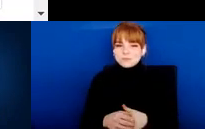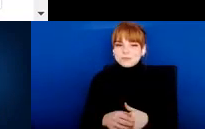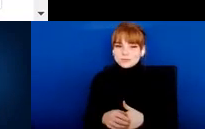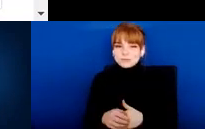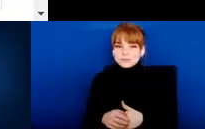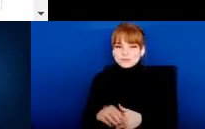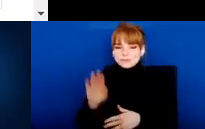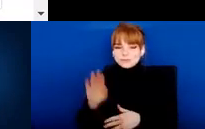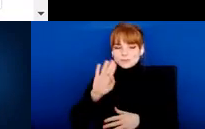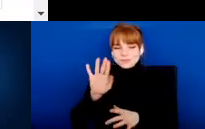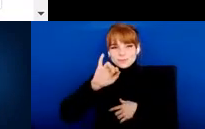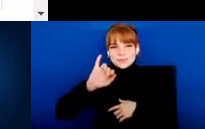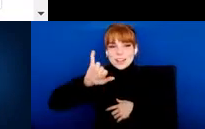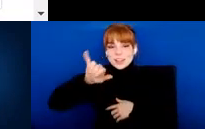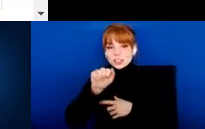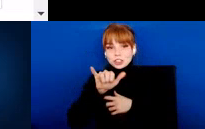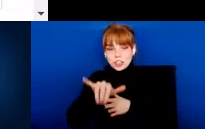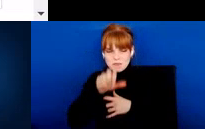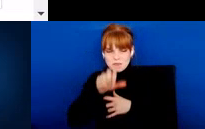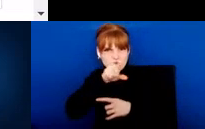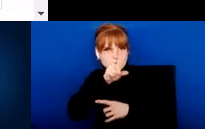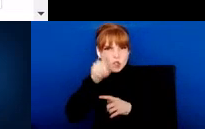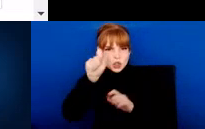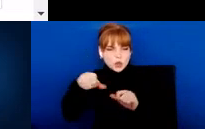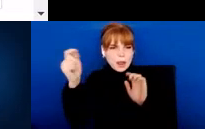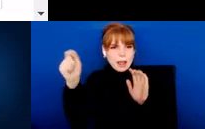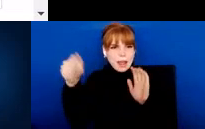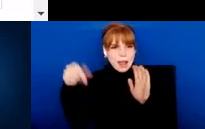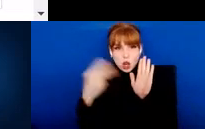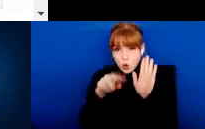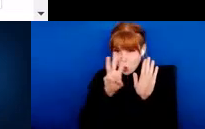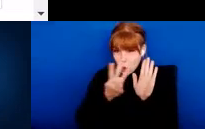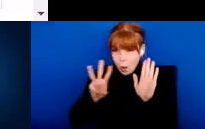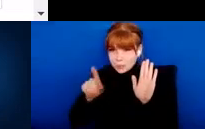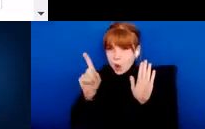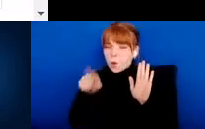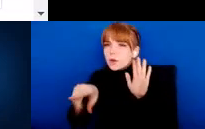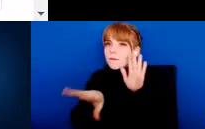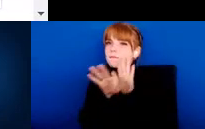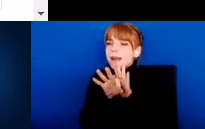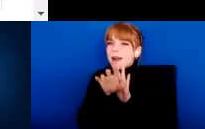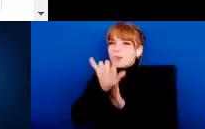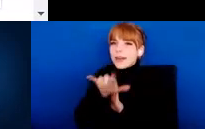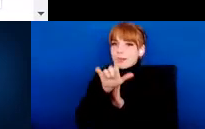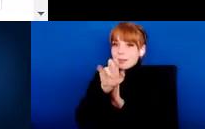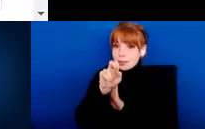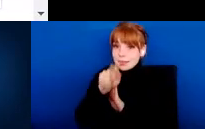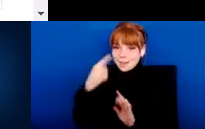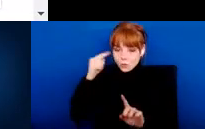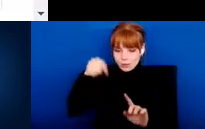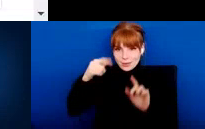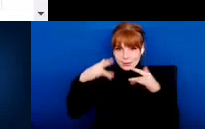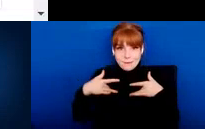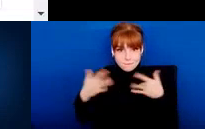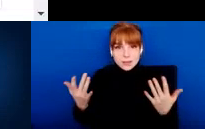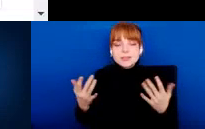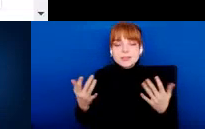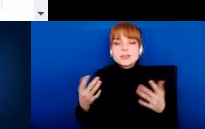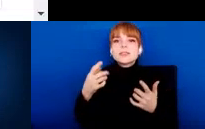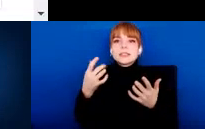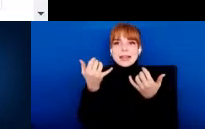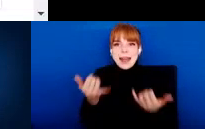if you go to the STRNS site where you found your link to this event, we now have a recording